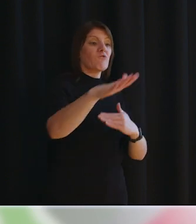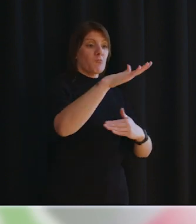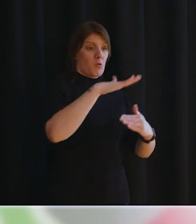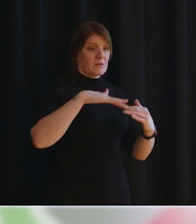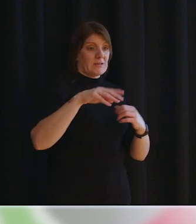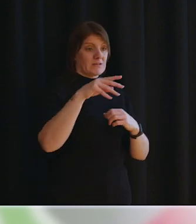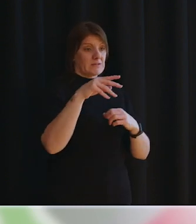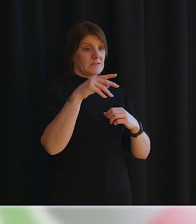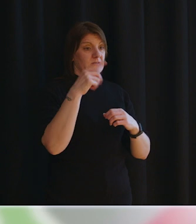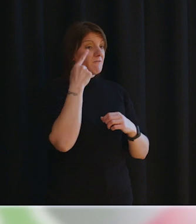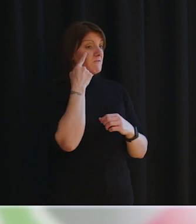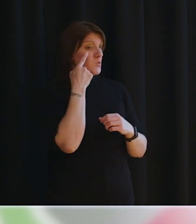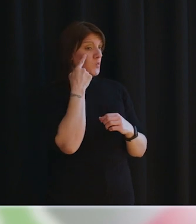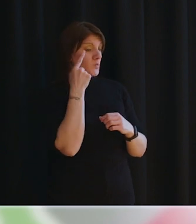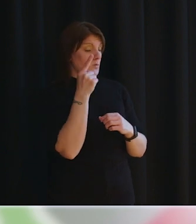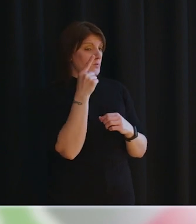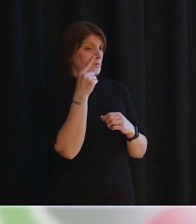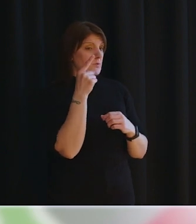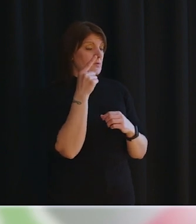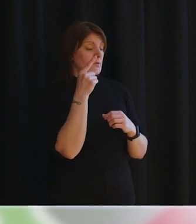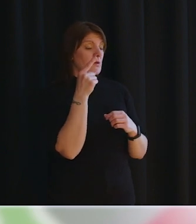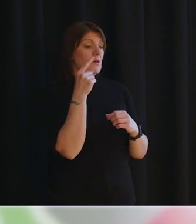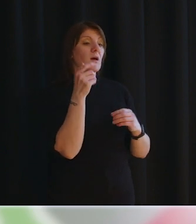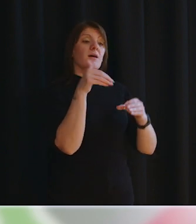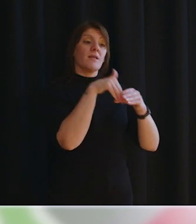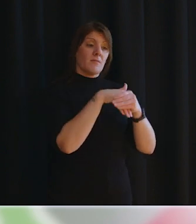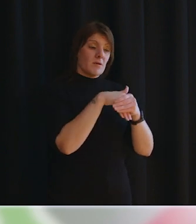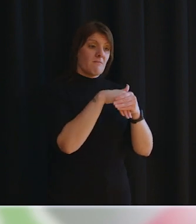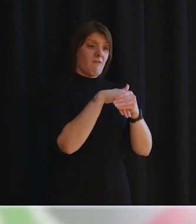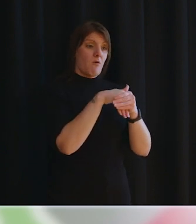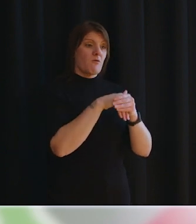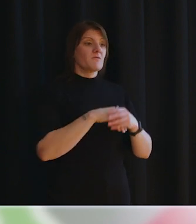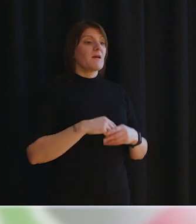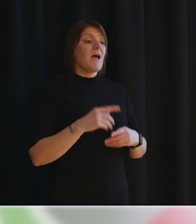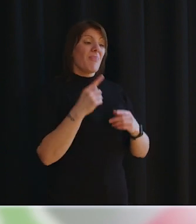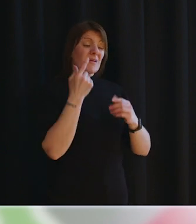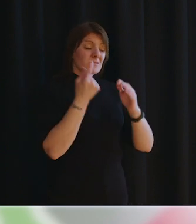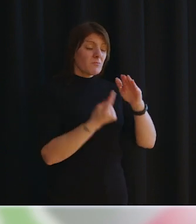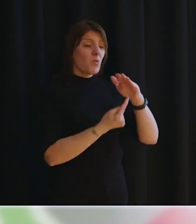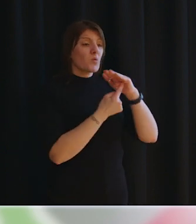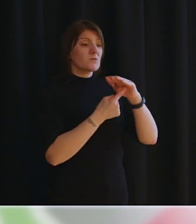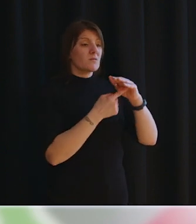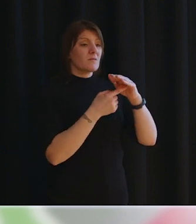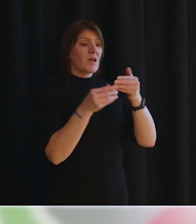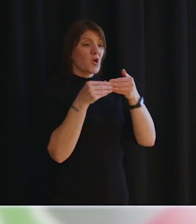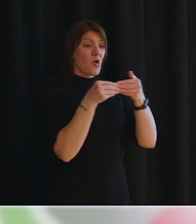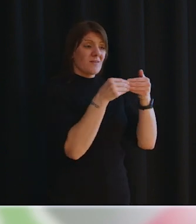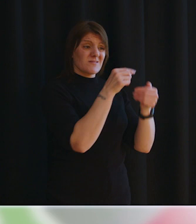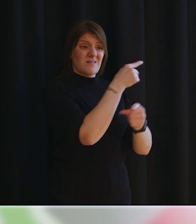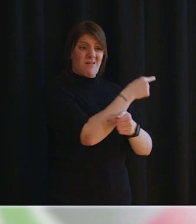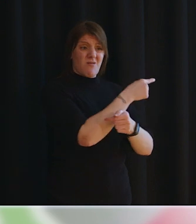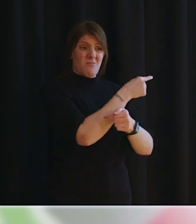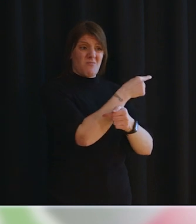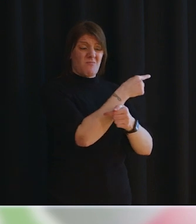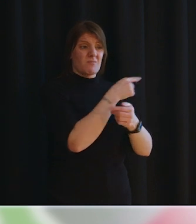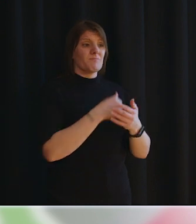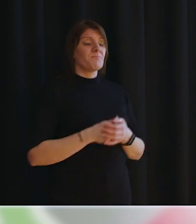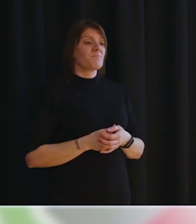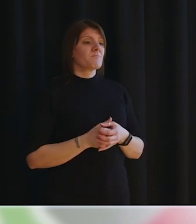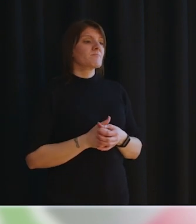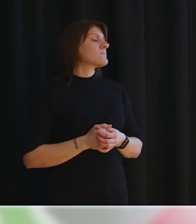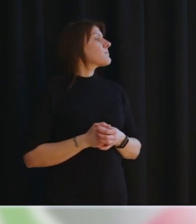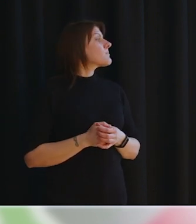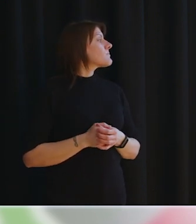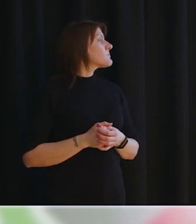within the report that I wrote afterwards, because those are really important. They guided me in how to support that individual within the school as well.